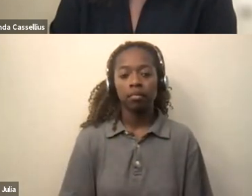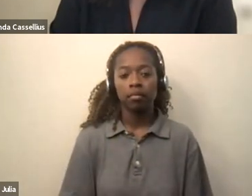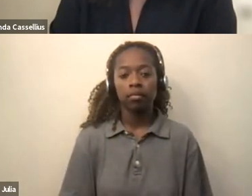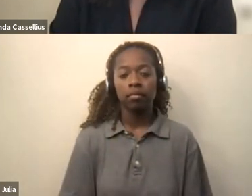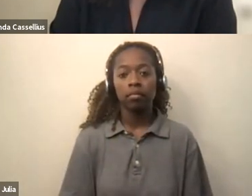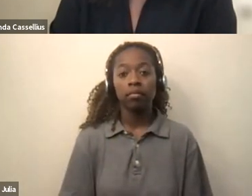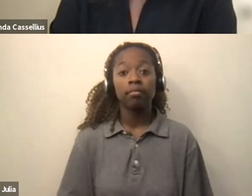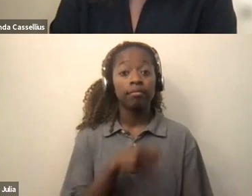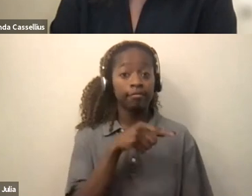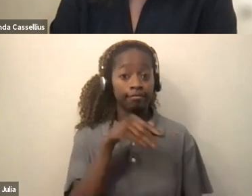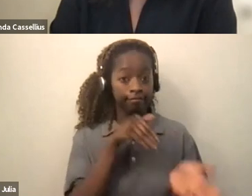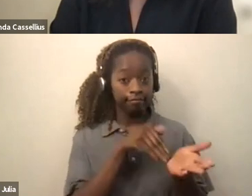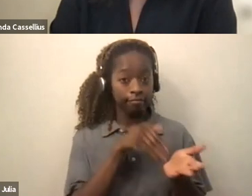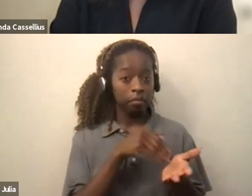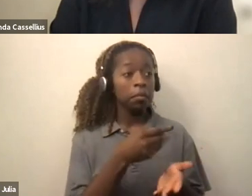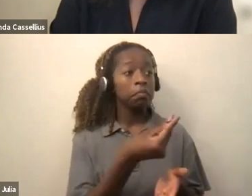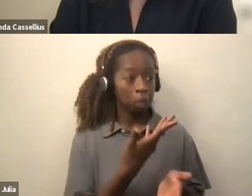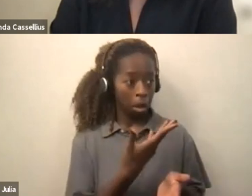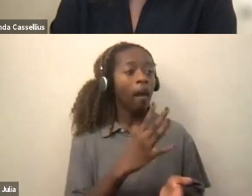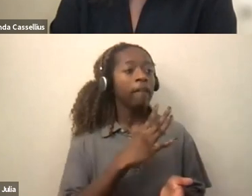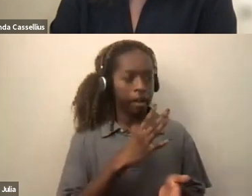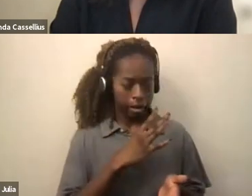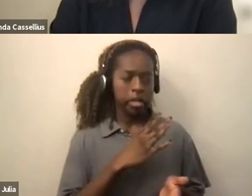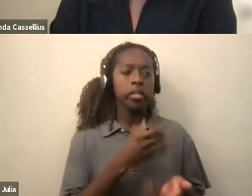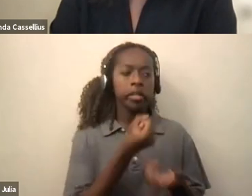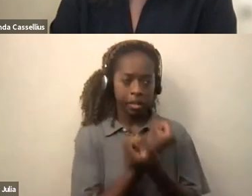and then she told me that i could send her to school